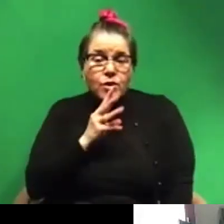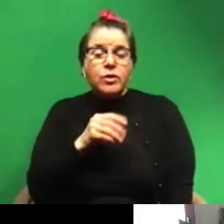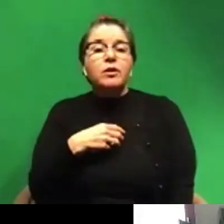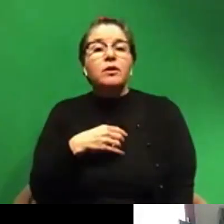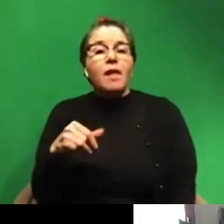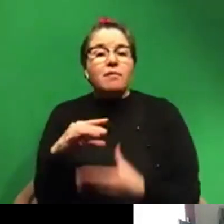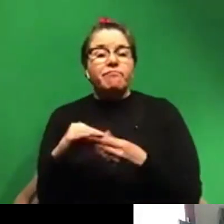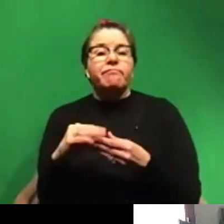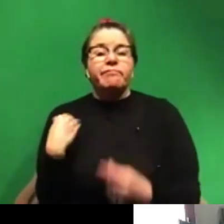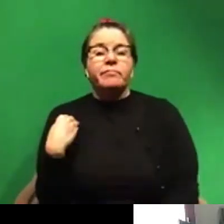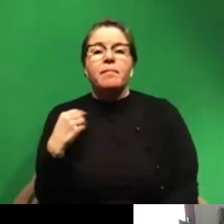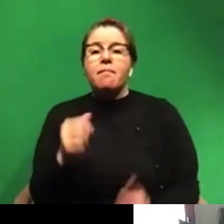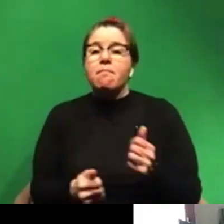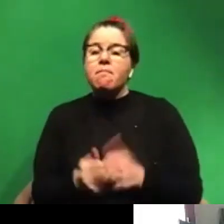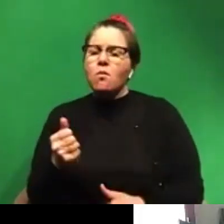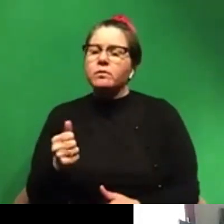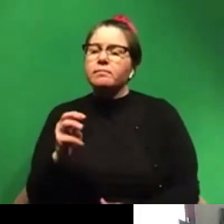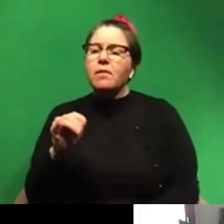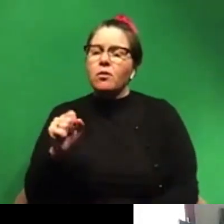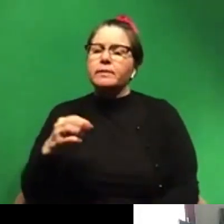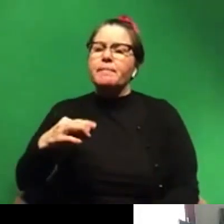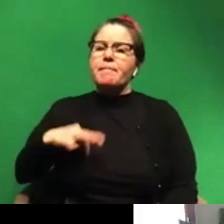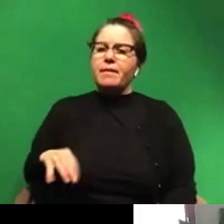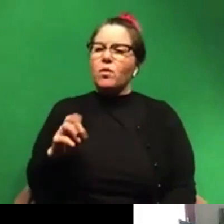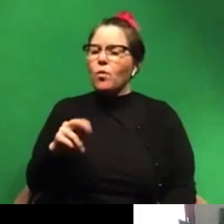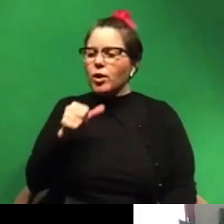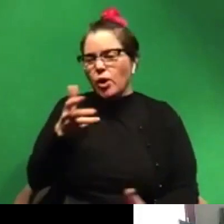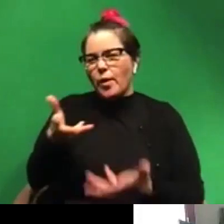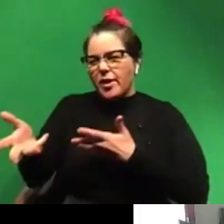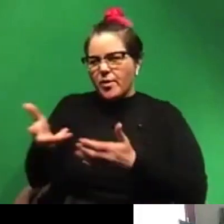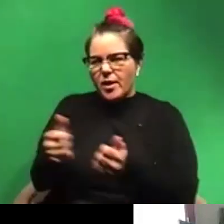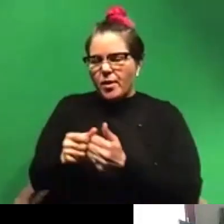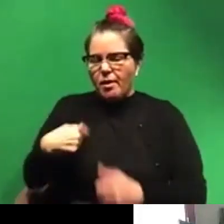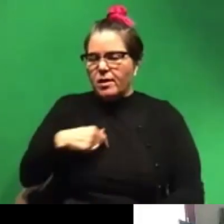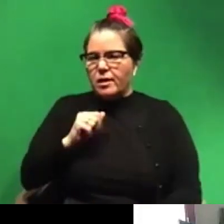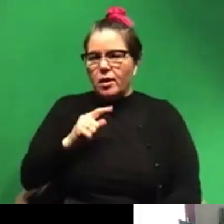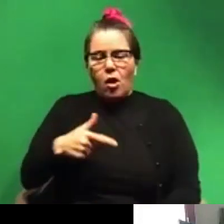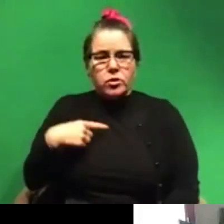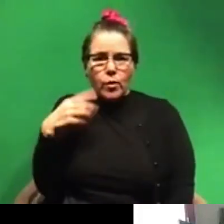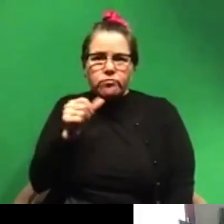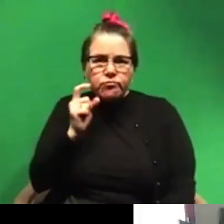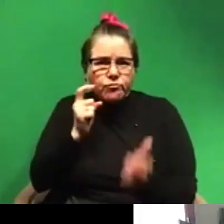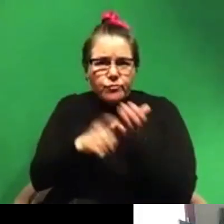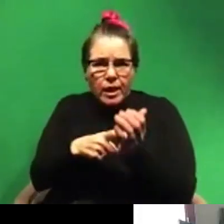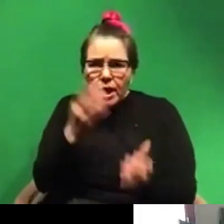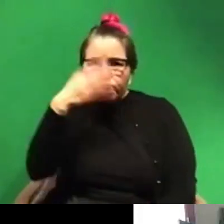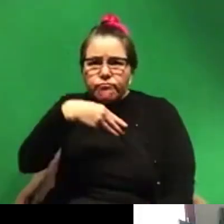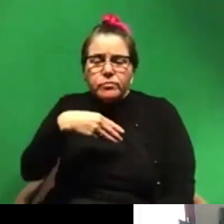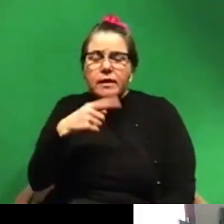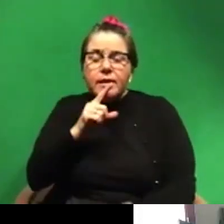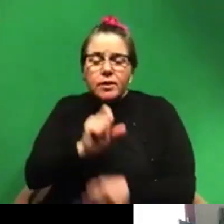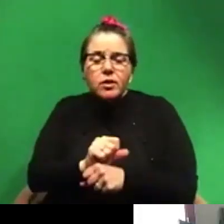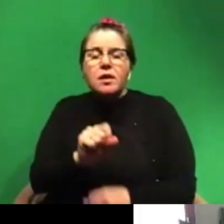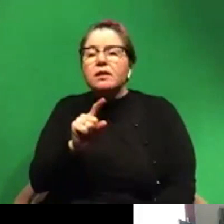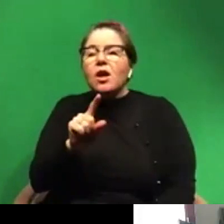said, most microbes are beneficial or don't interact with us at all. And so we don't even recognize that there are literally hundreds